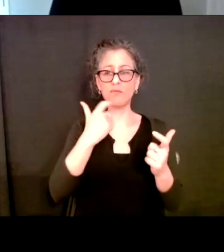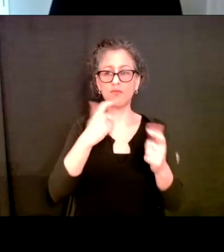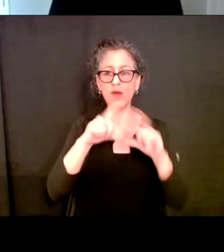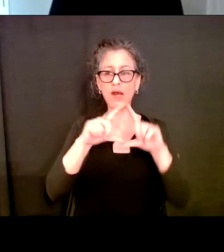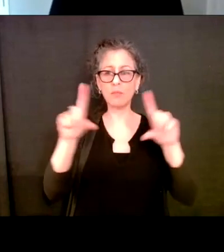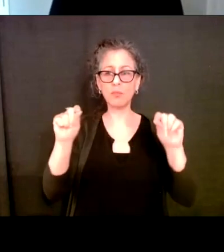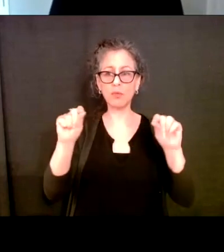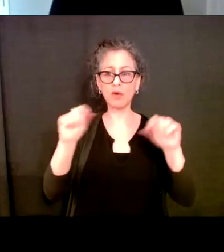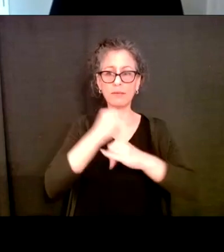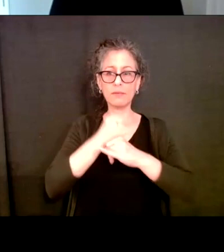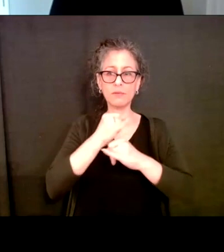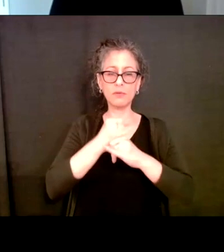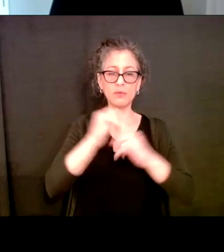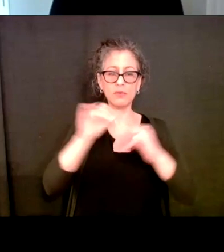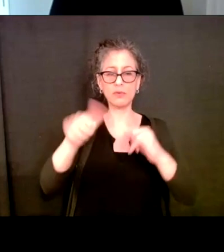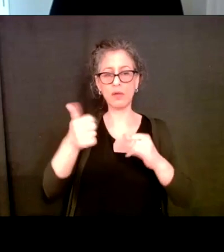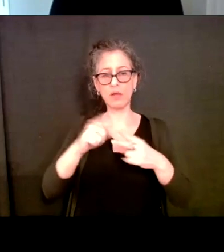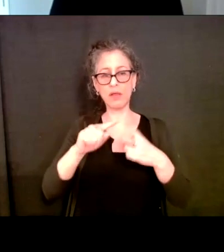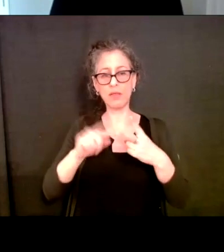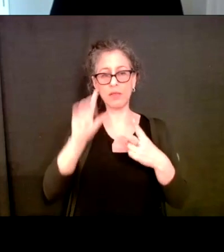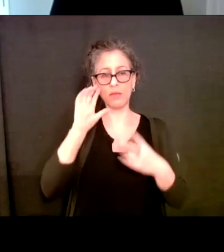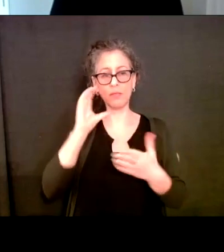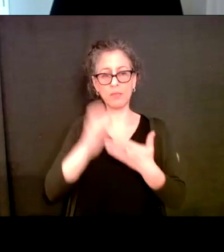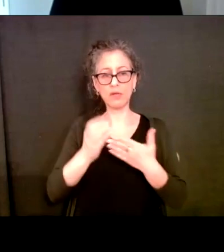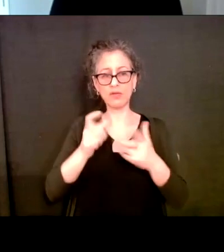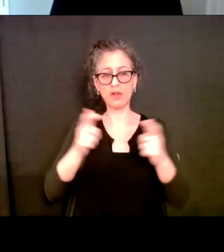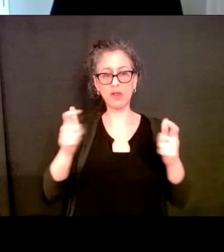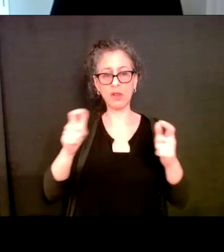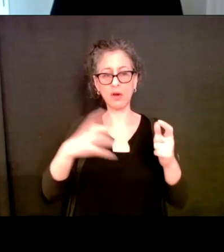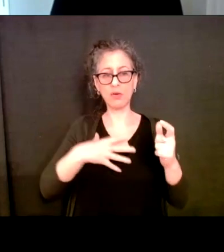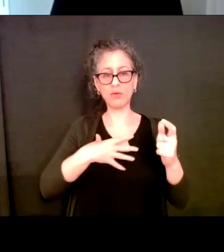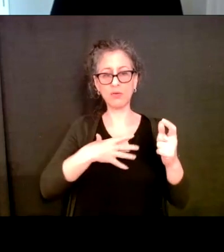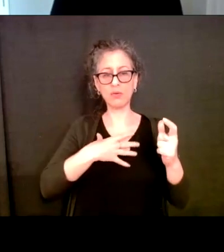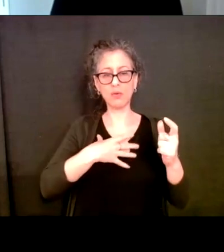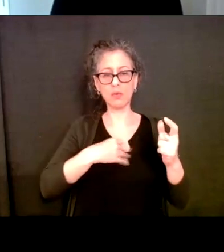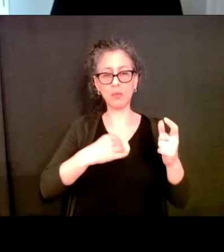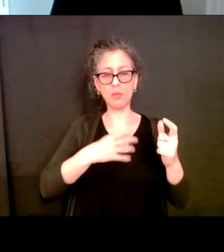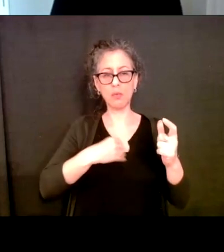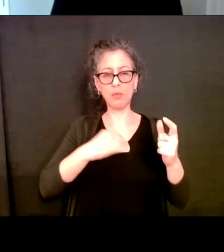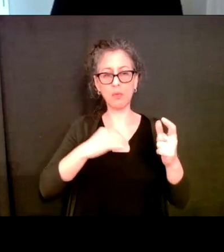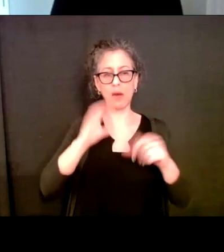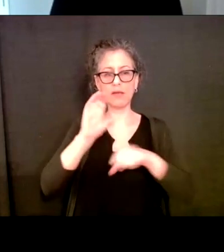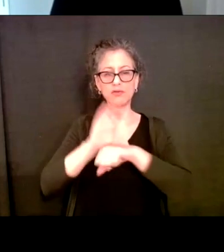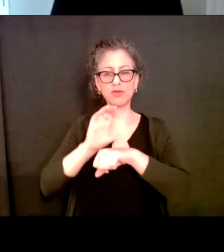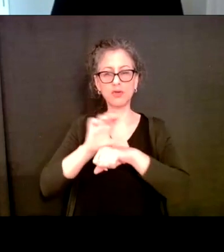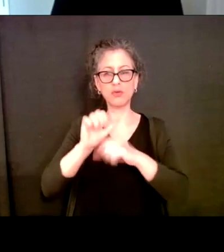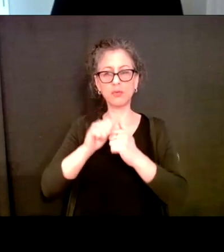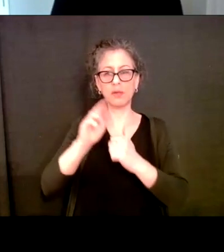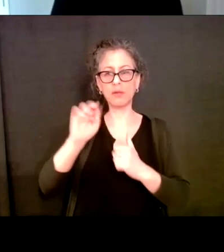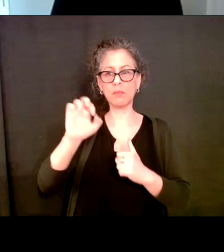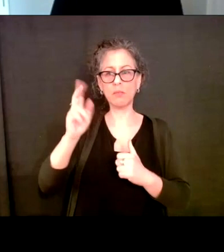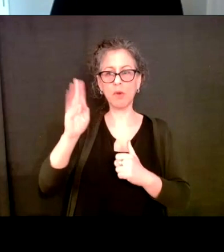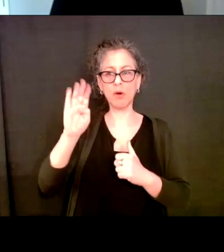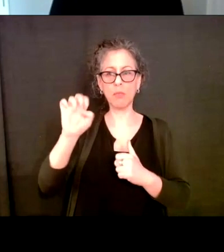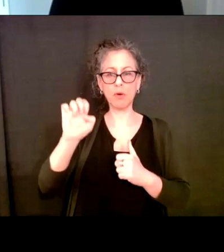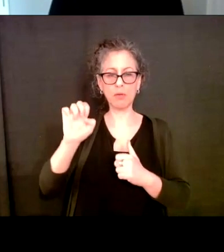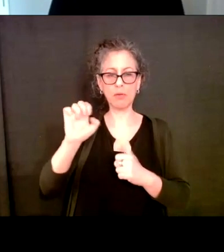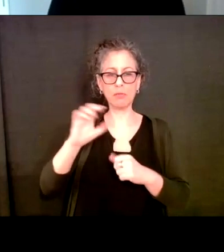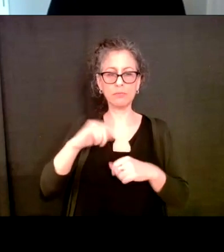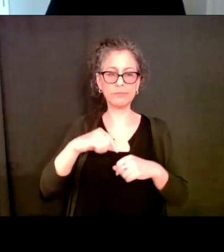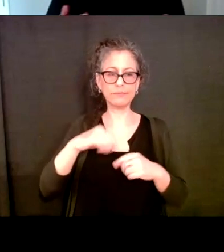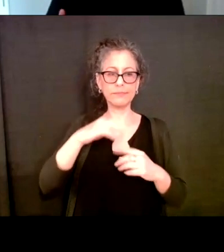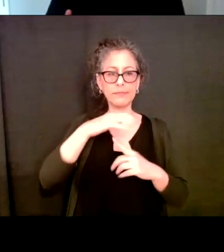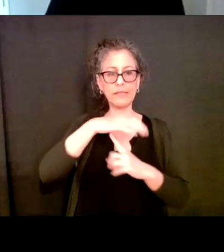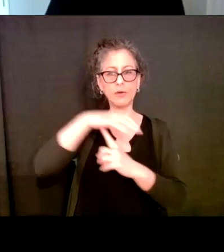institution, and another one is a large white church made from marble with copper domes.